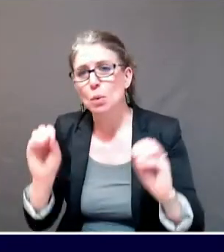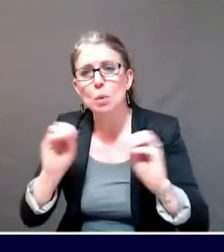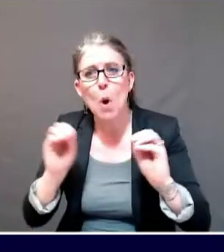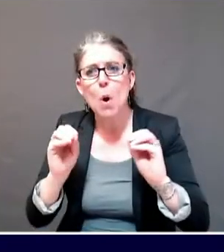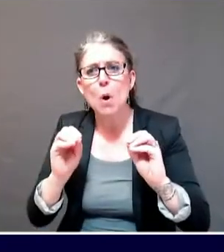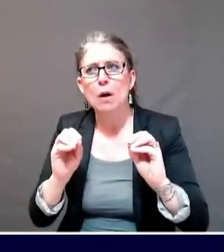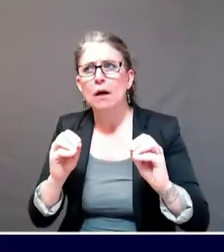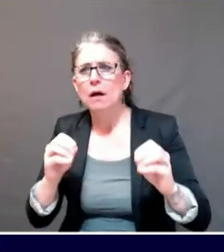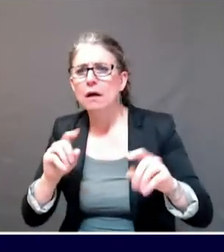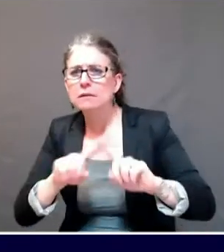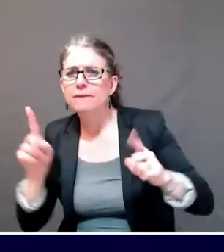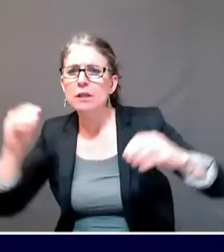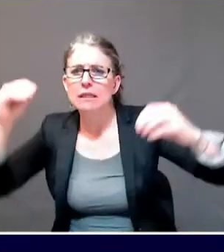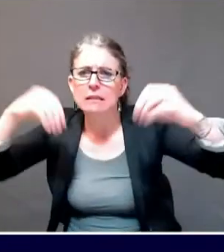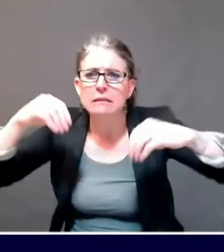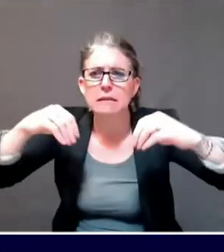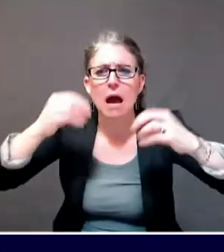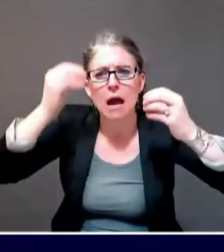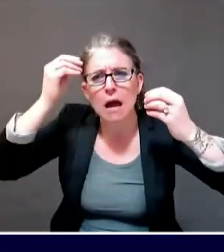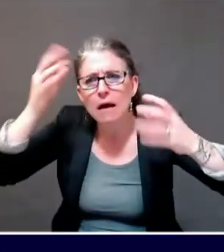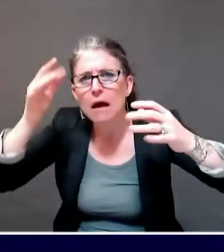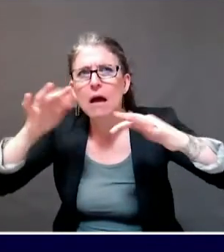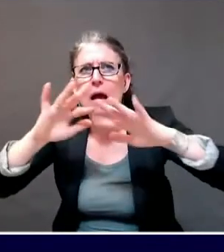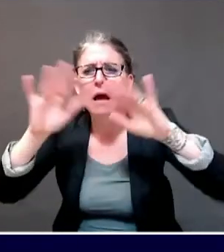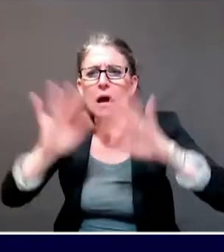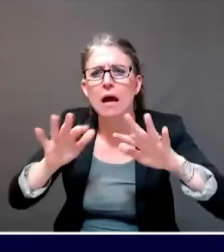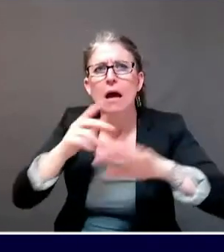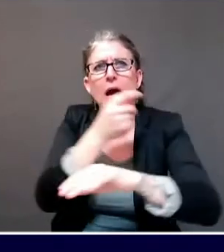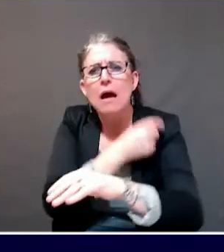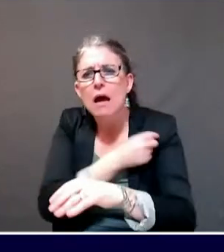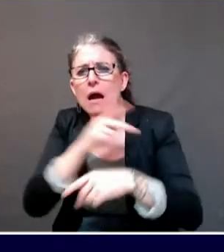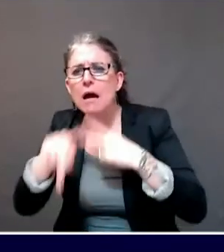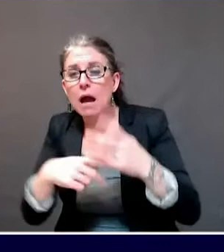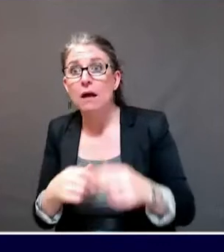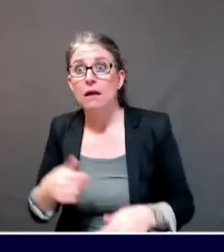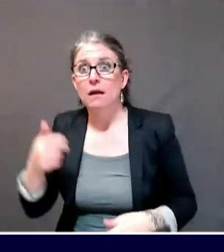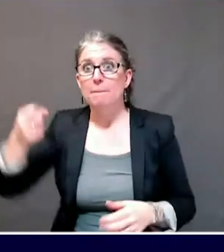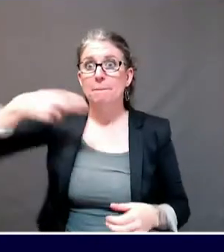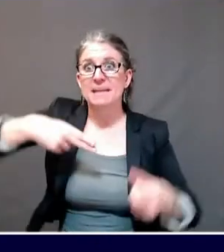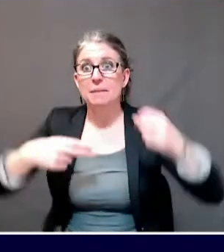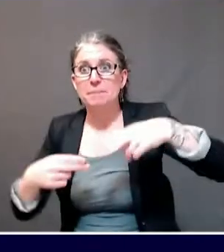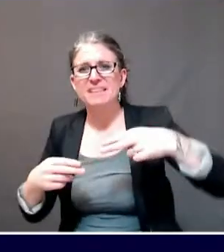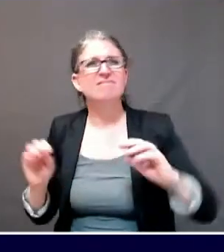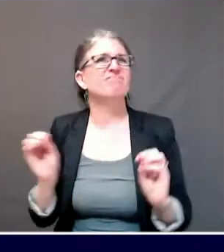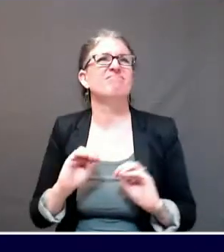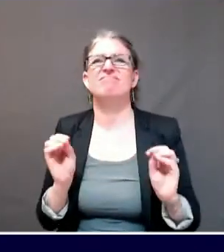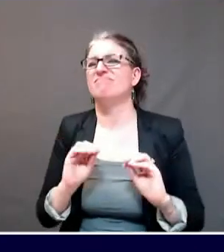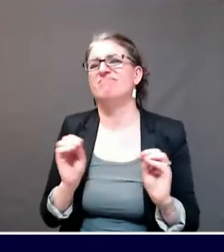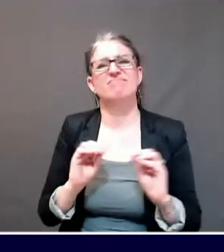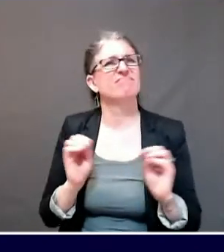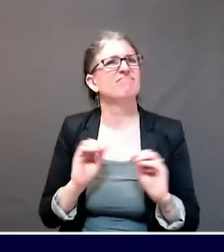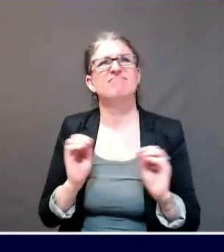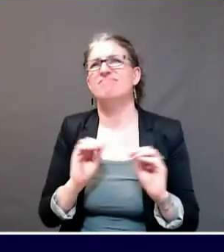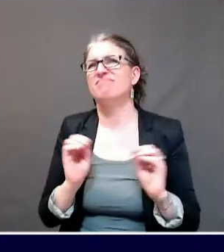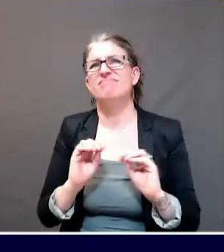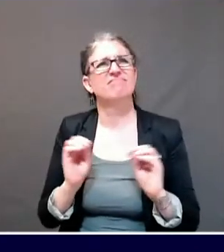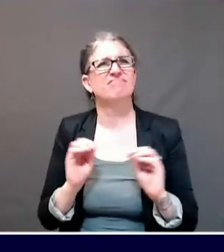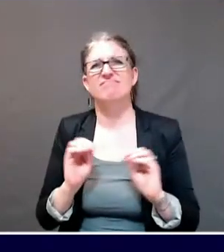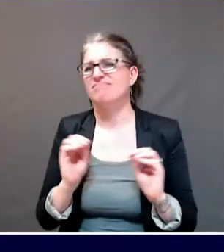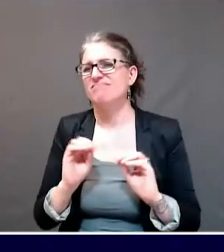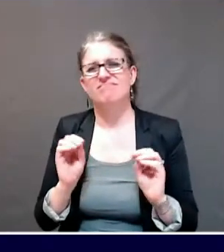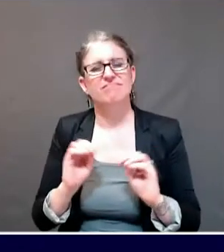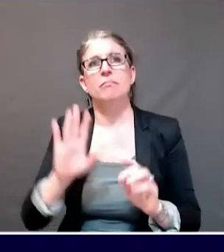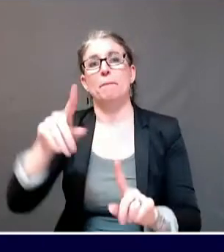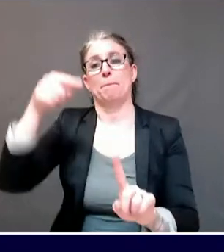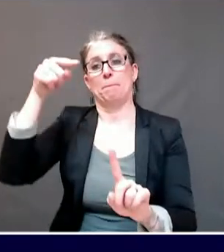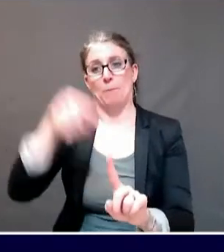for you is the one that is closest to your arm. So with that, we're going to turn things over to our colleagues in the media. And